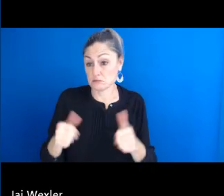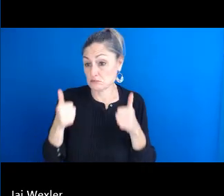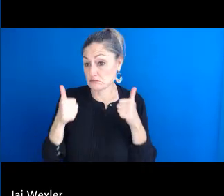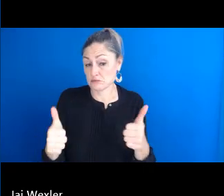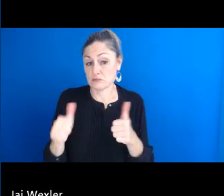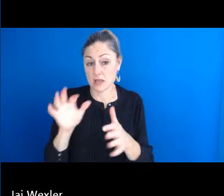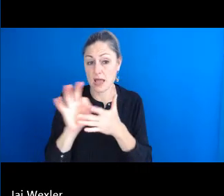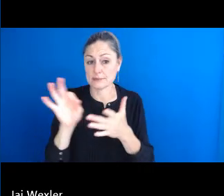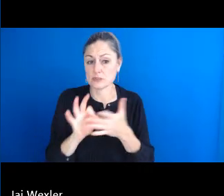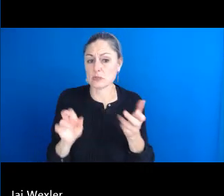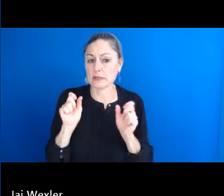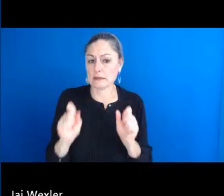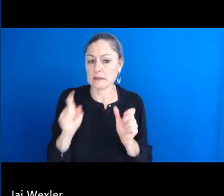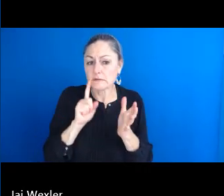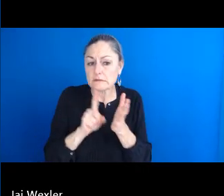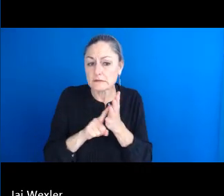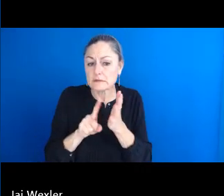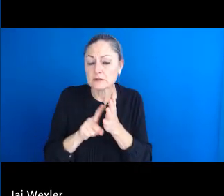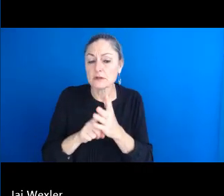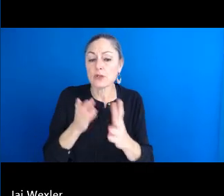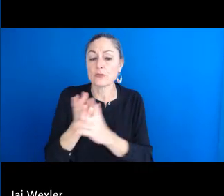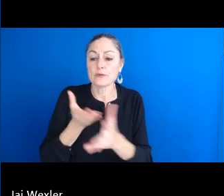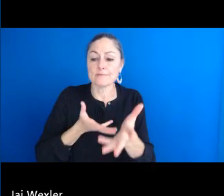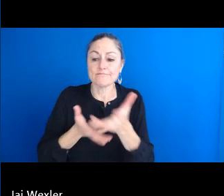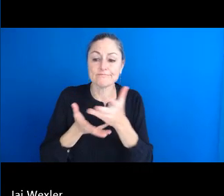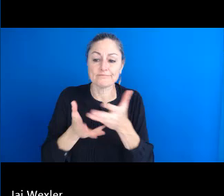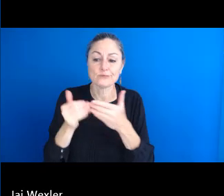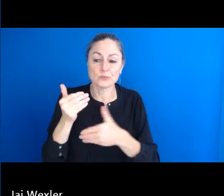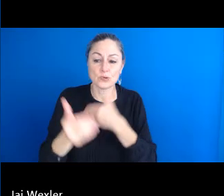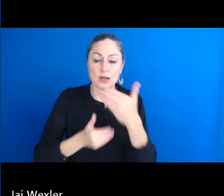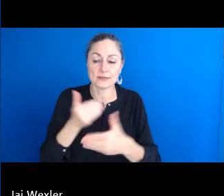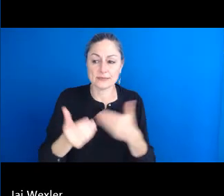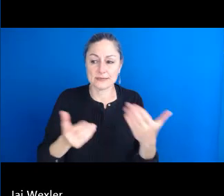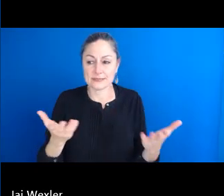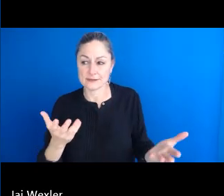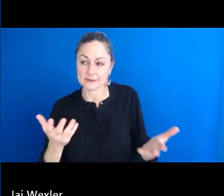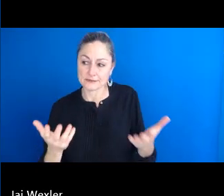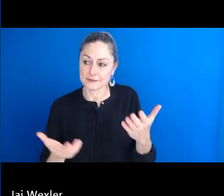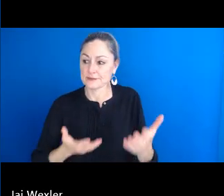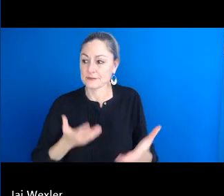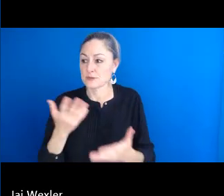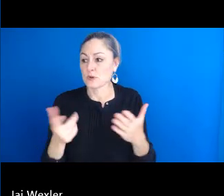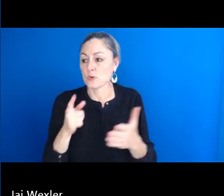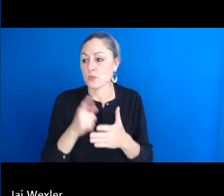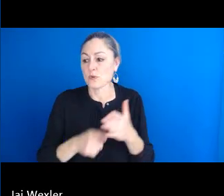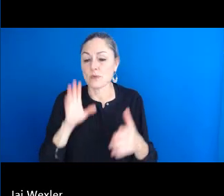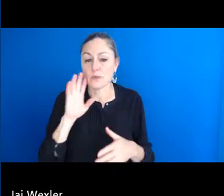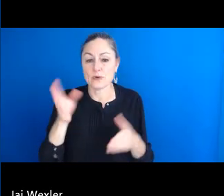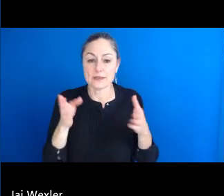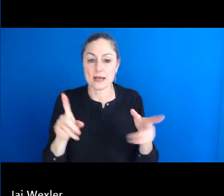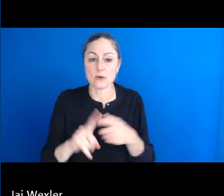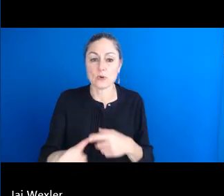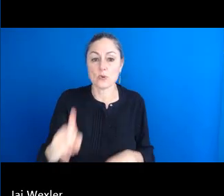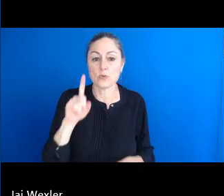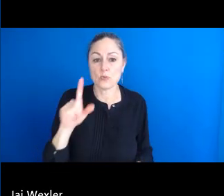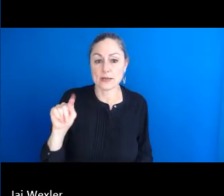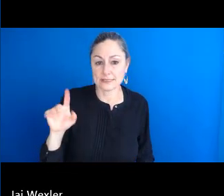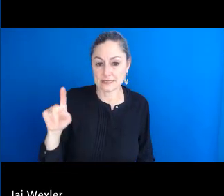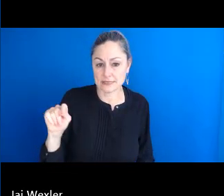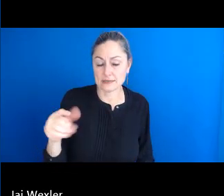be explored through that interactive process to see what is going to be able to allow one tenant to have